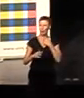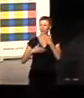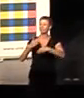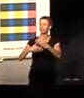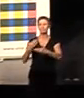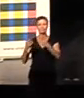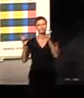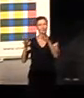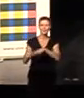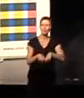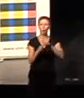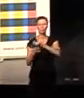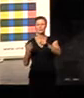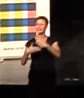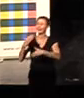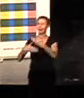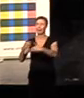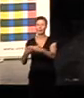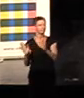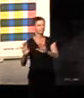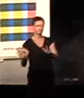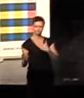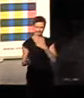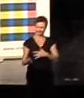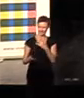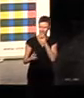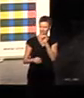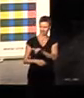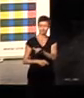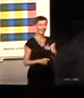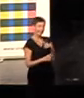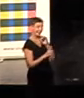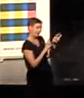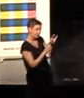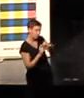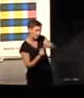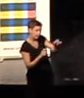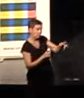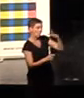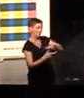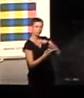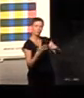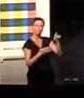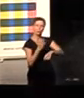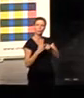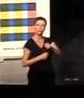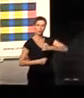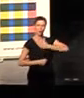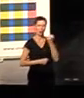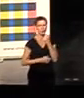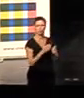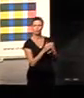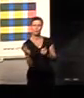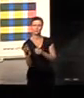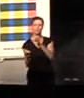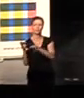and the european politics hij interviewt people who are planning to vote voor geert wilders hr extreme art